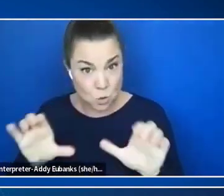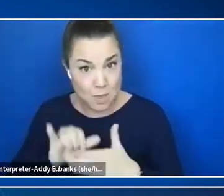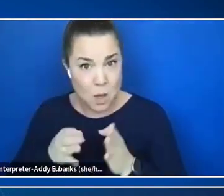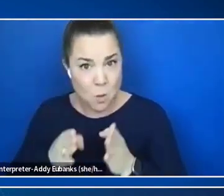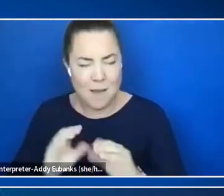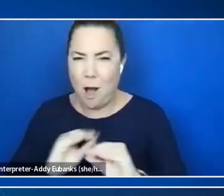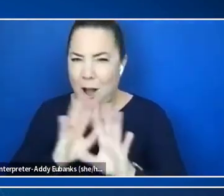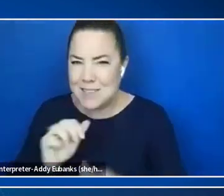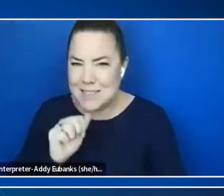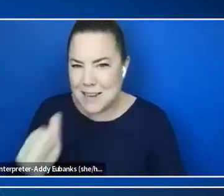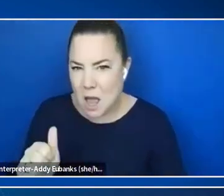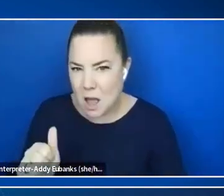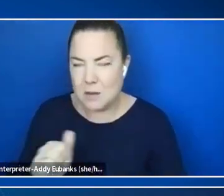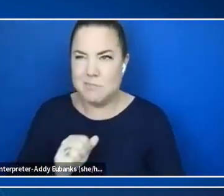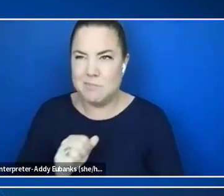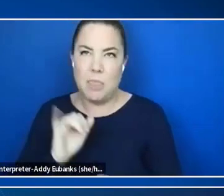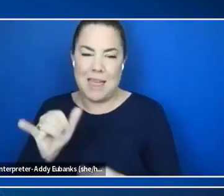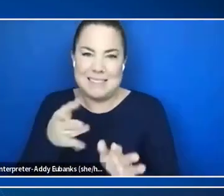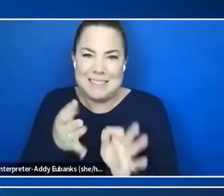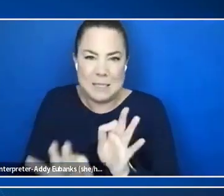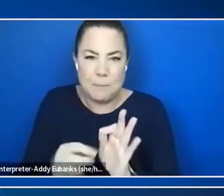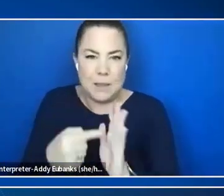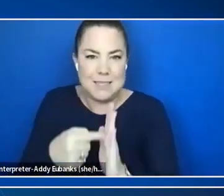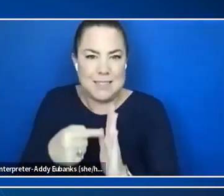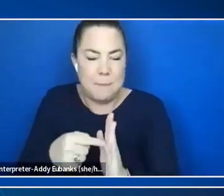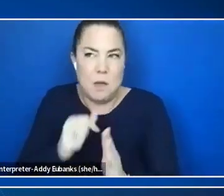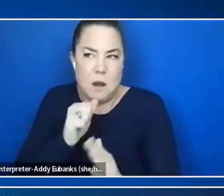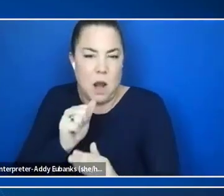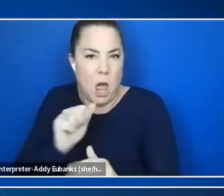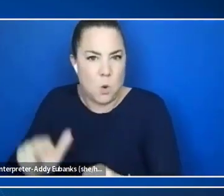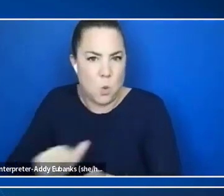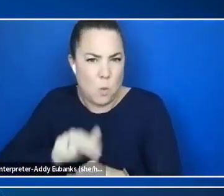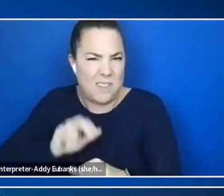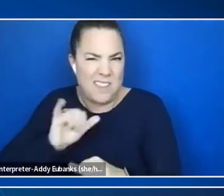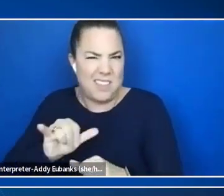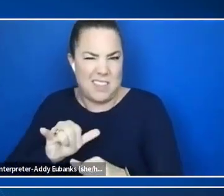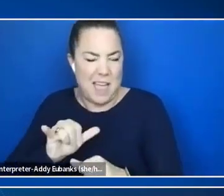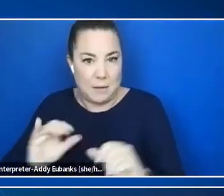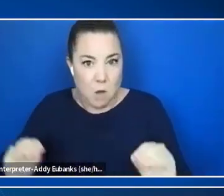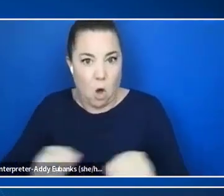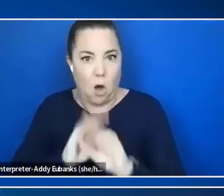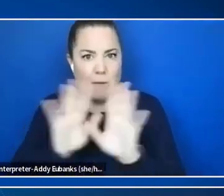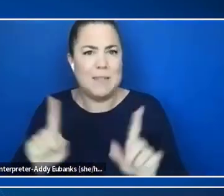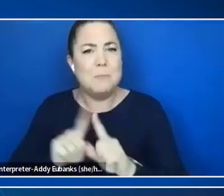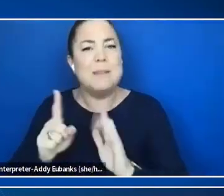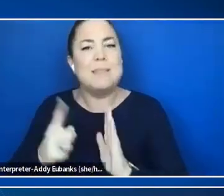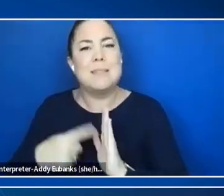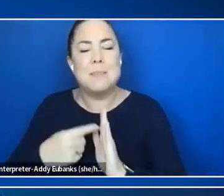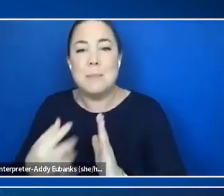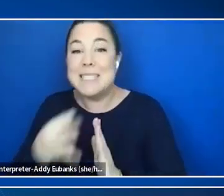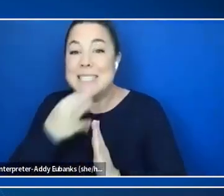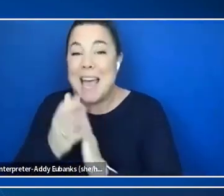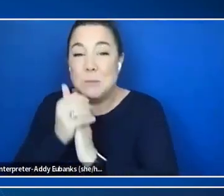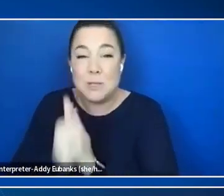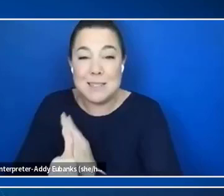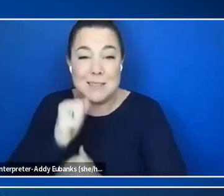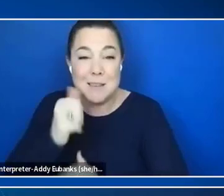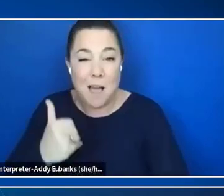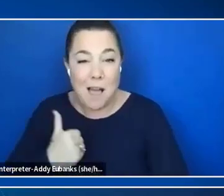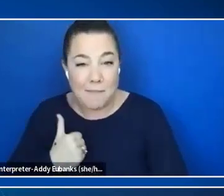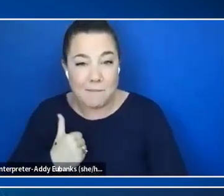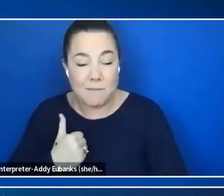are never that extreme, right? So sometimes you'll have gaps in expertise for a small part of the